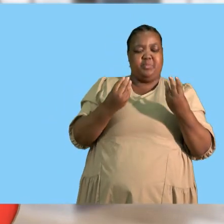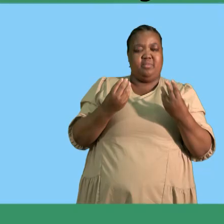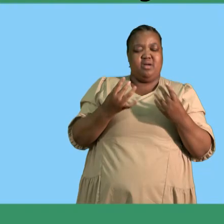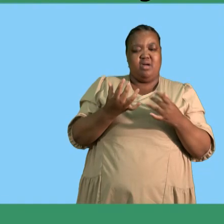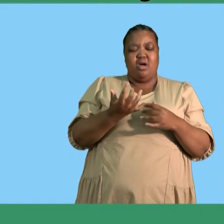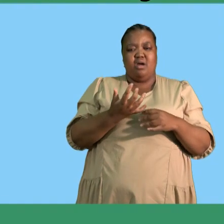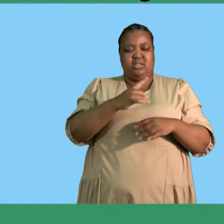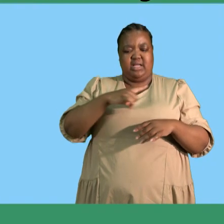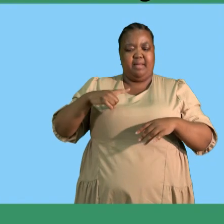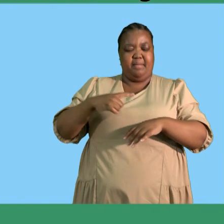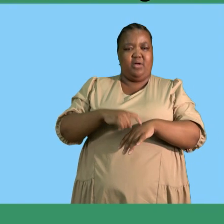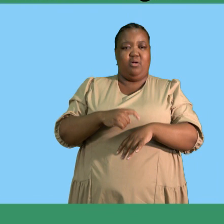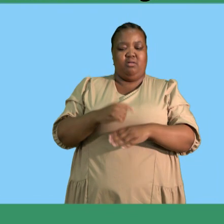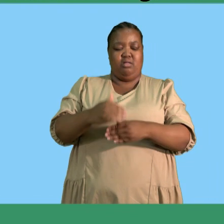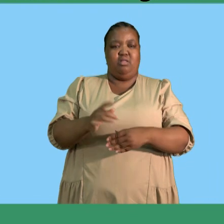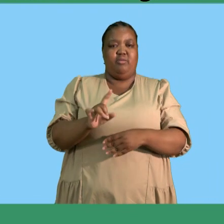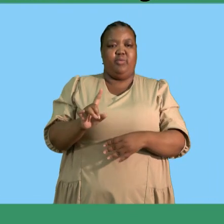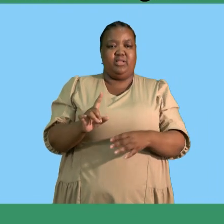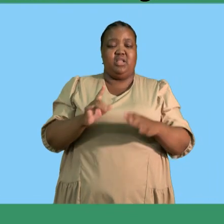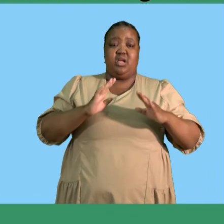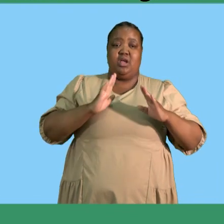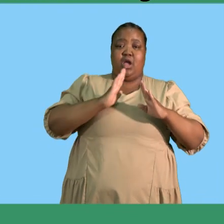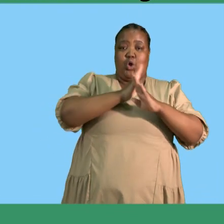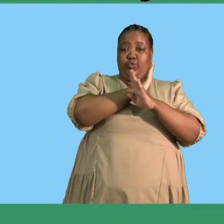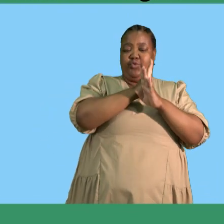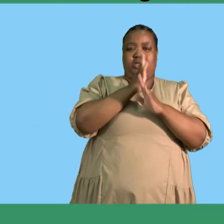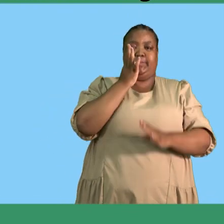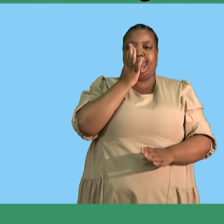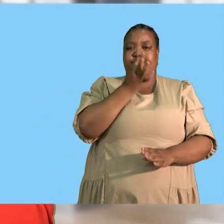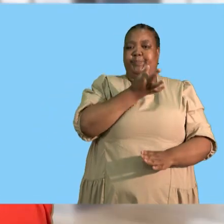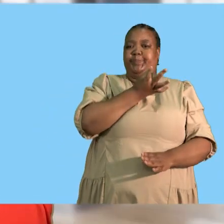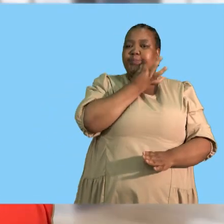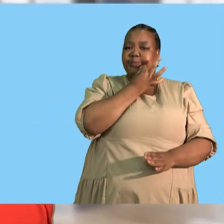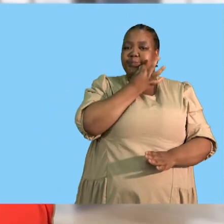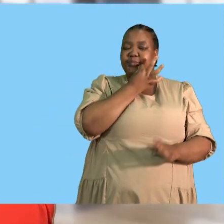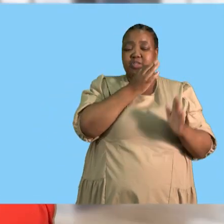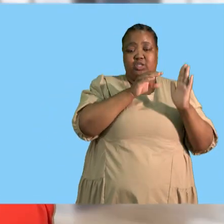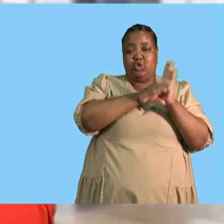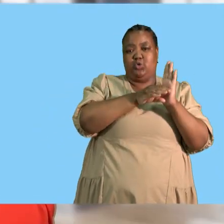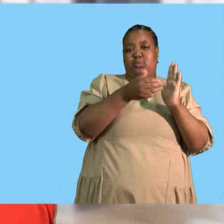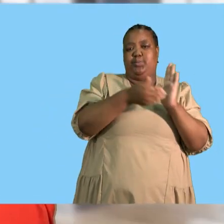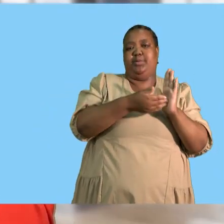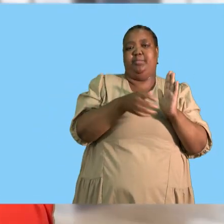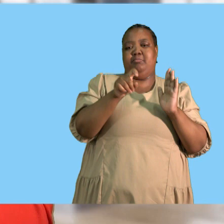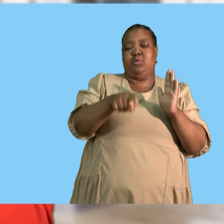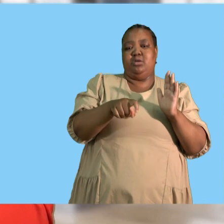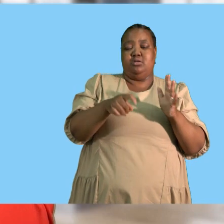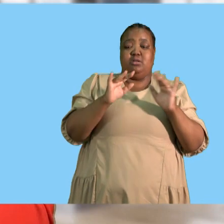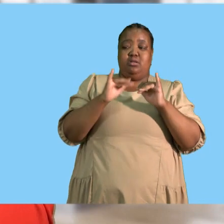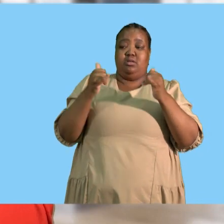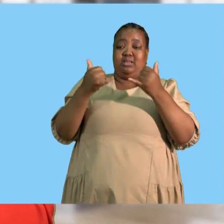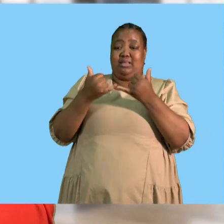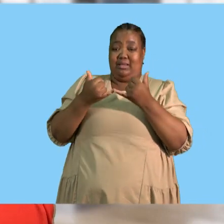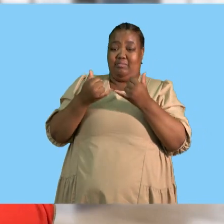important is the confidentiality clause. So it means that it must be stated in the contract what is it that